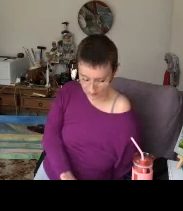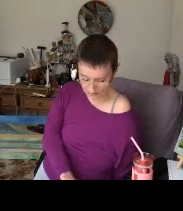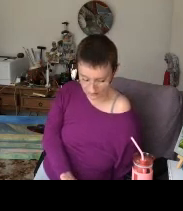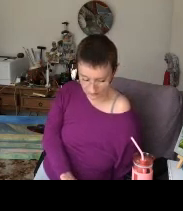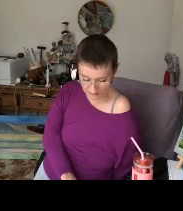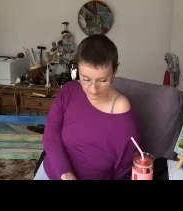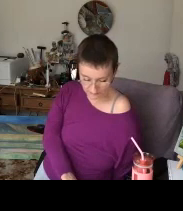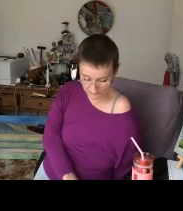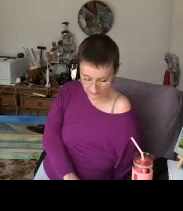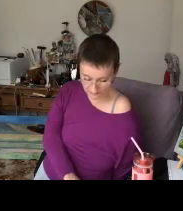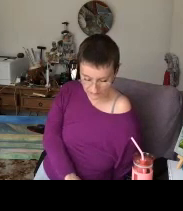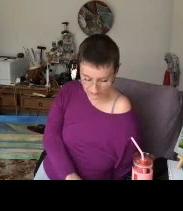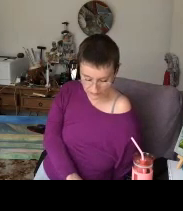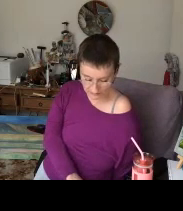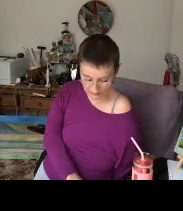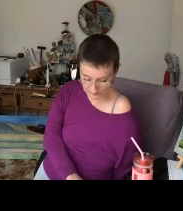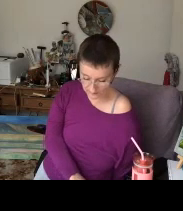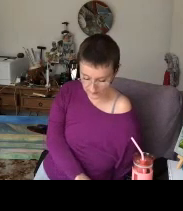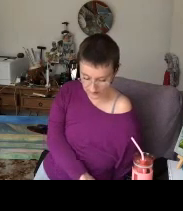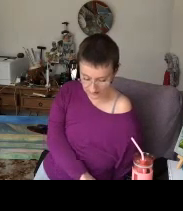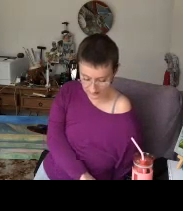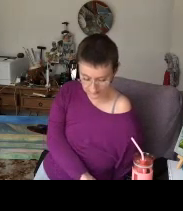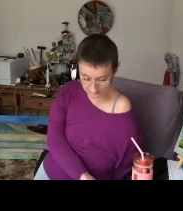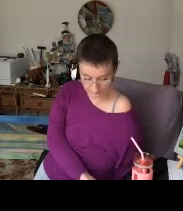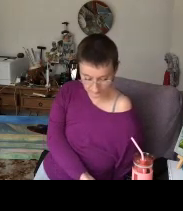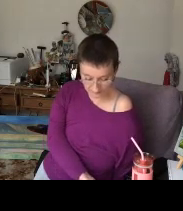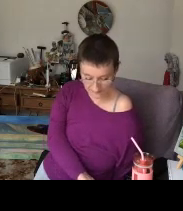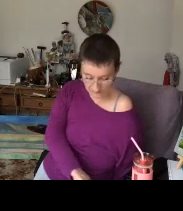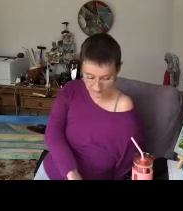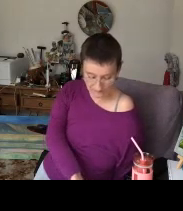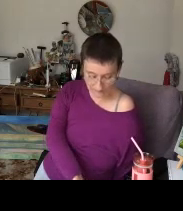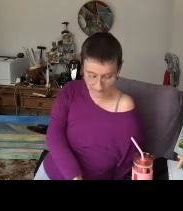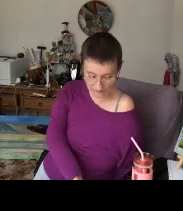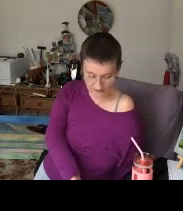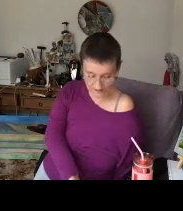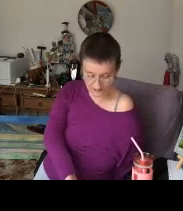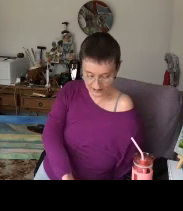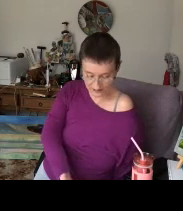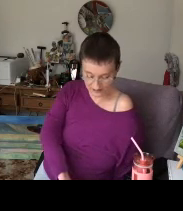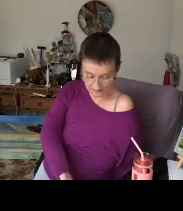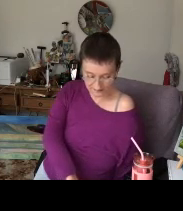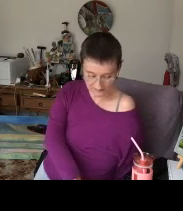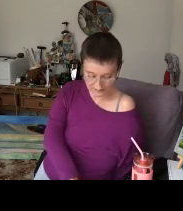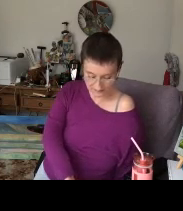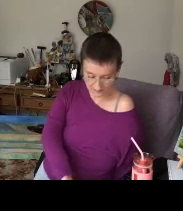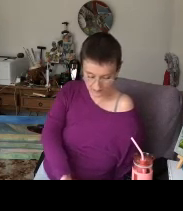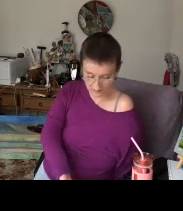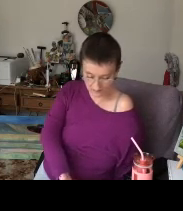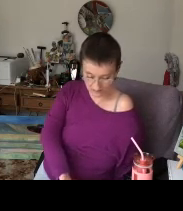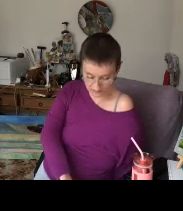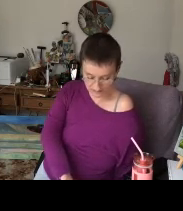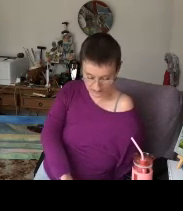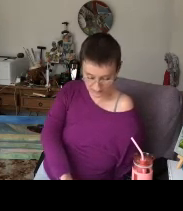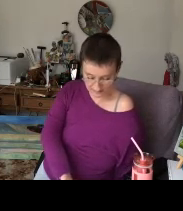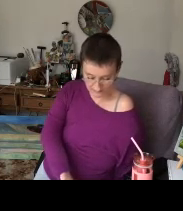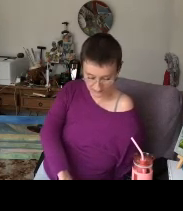quick iPad drawing from during the sitting. And then we've got the portraits finished. So I'm just going